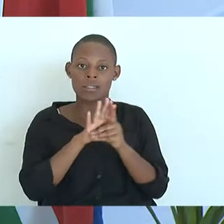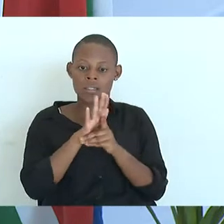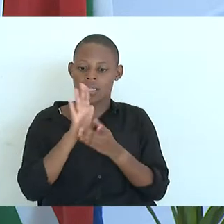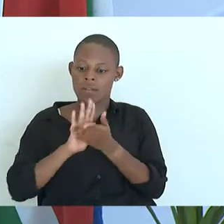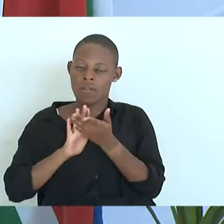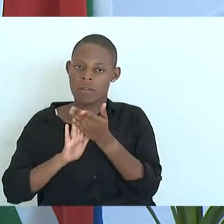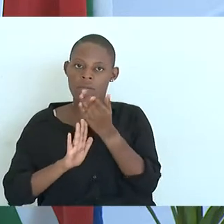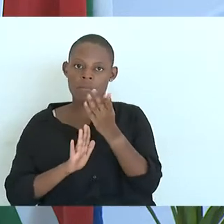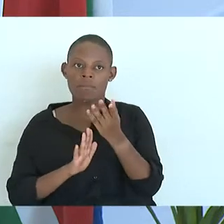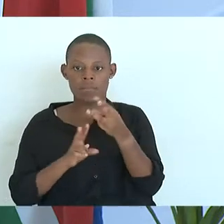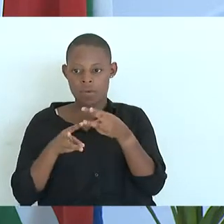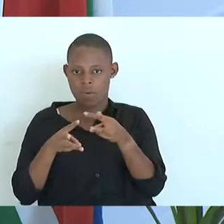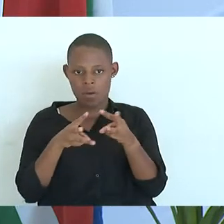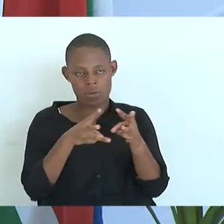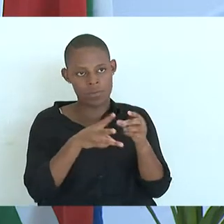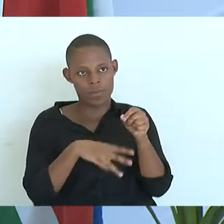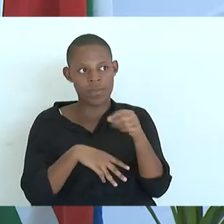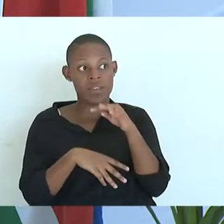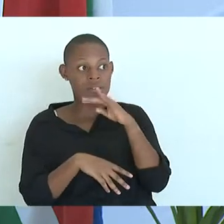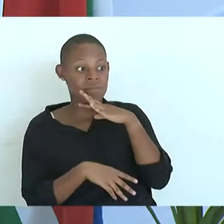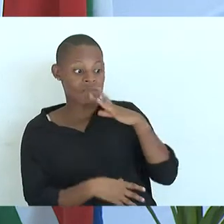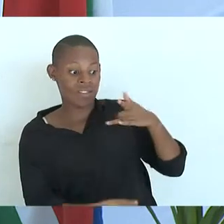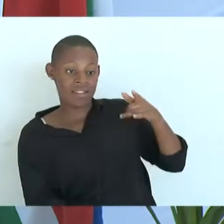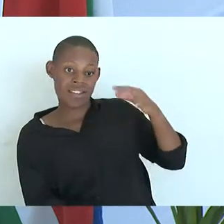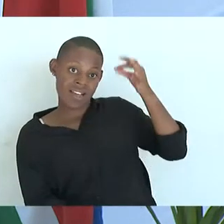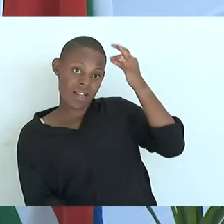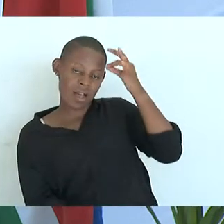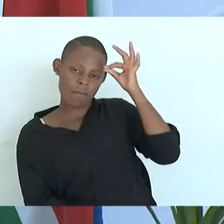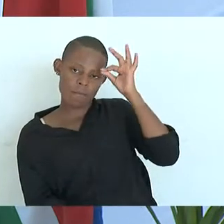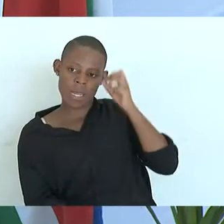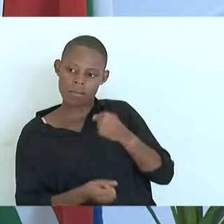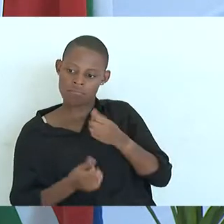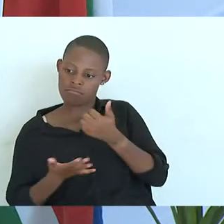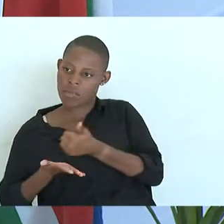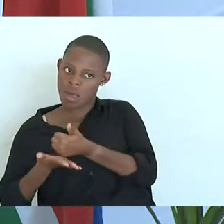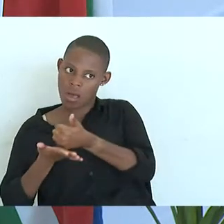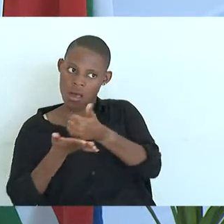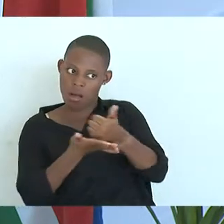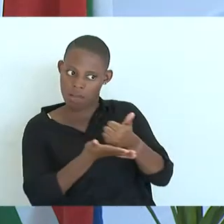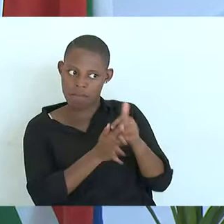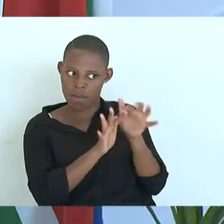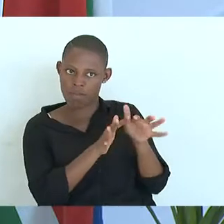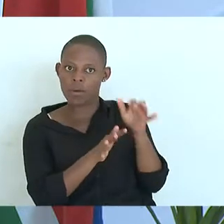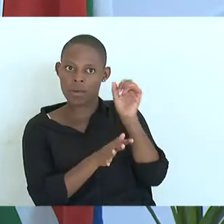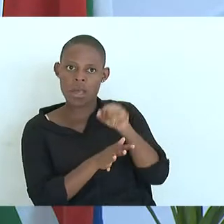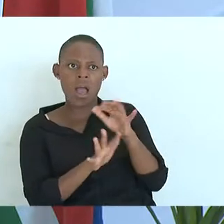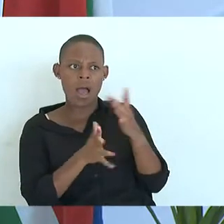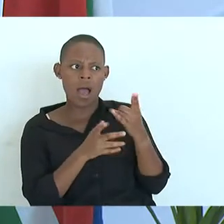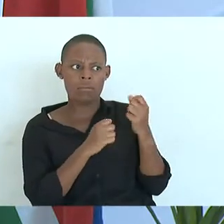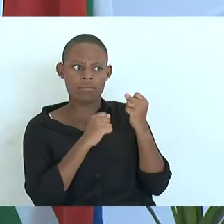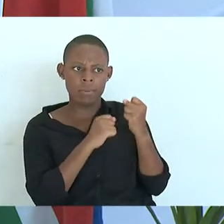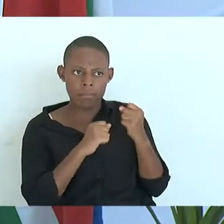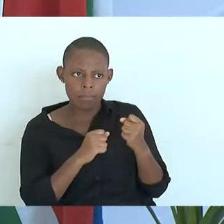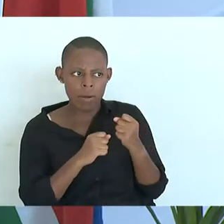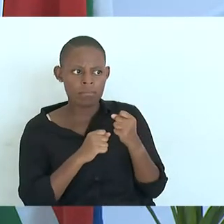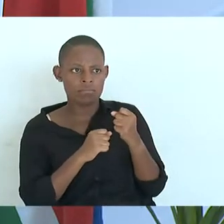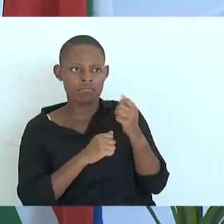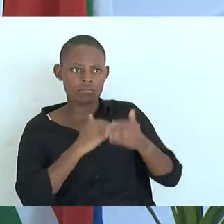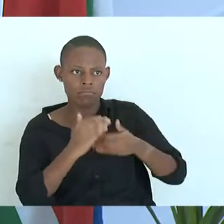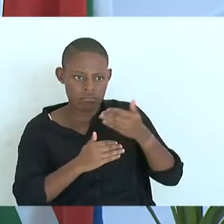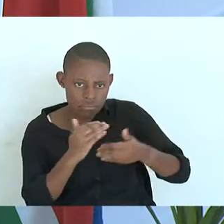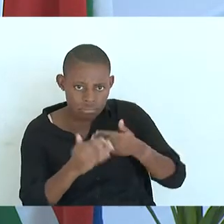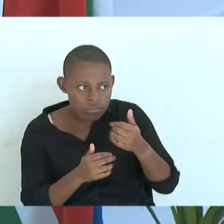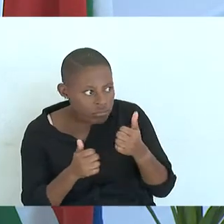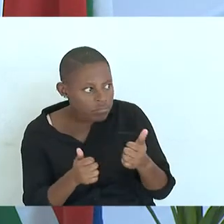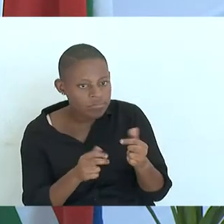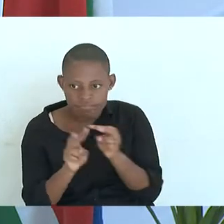abasizwe uhulumeni bayasustain na. So ngendlela abaphawule ngayo nje kungifanele